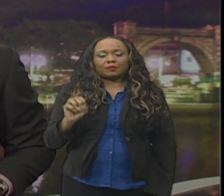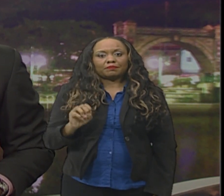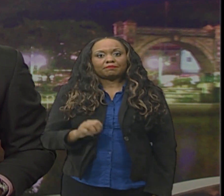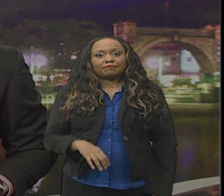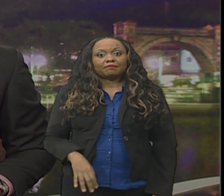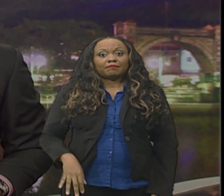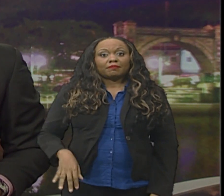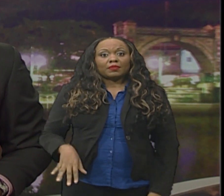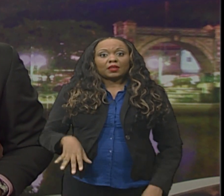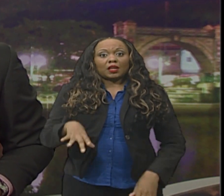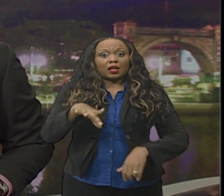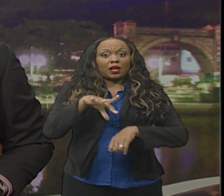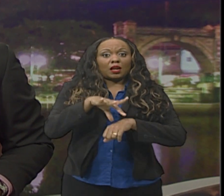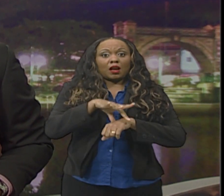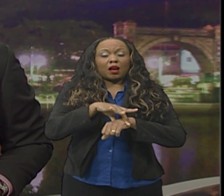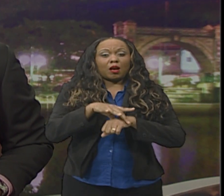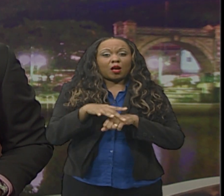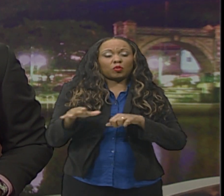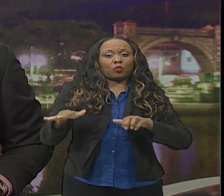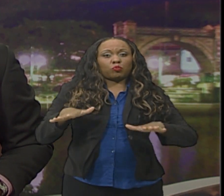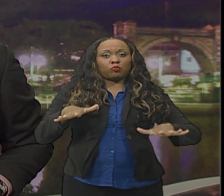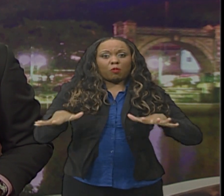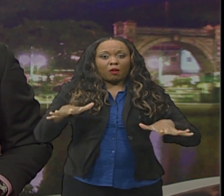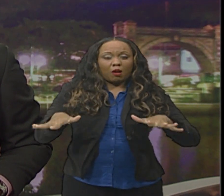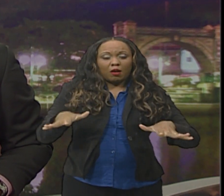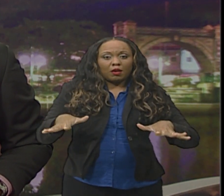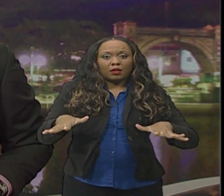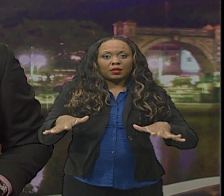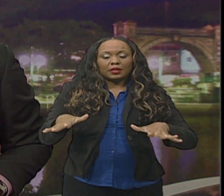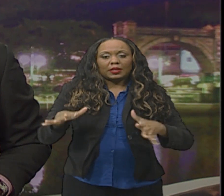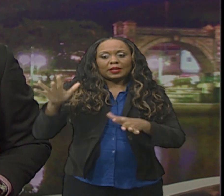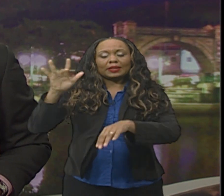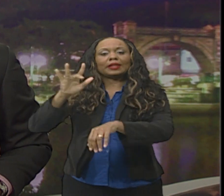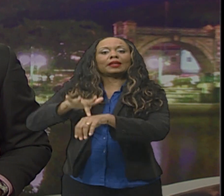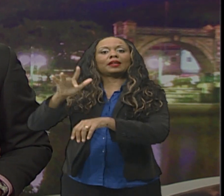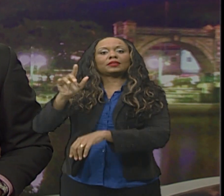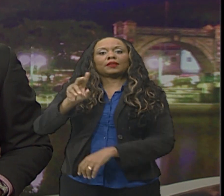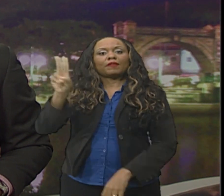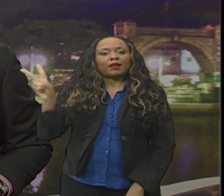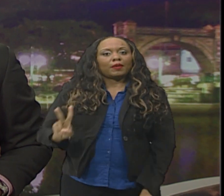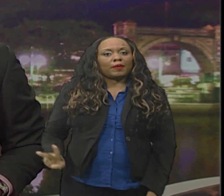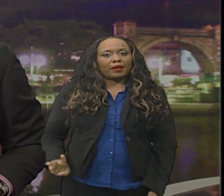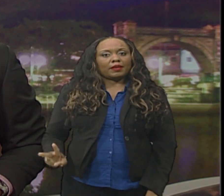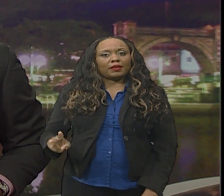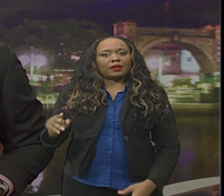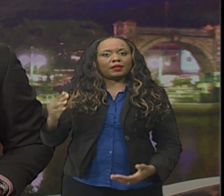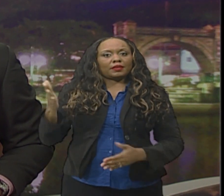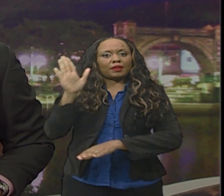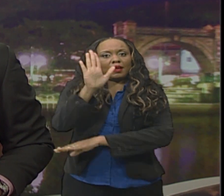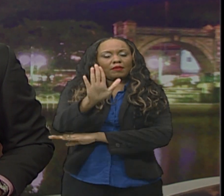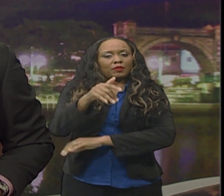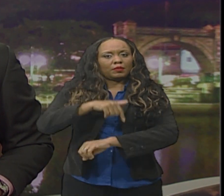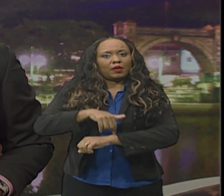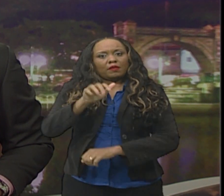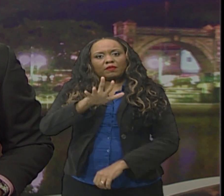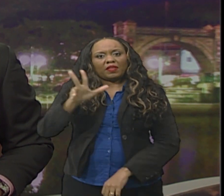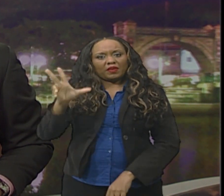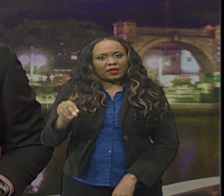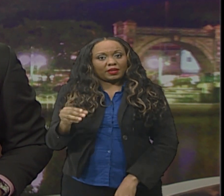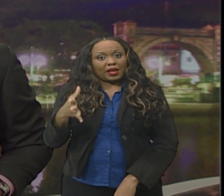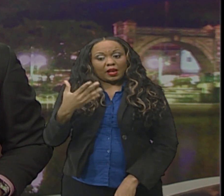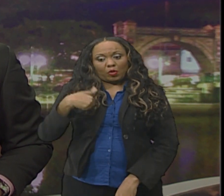A 7.0 magnitude earthquake hit near Venezuela around 5:30 this afternoon, which was felt as far away